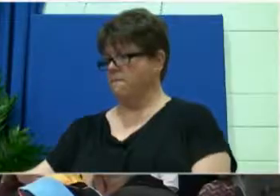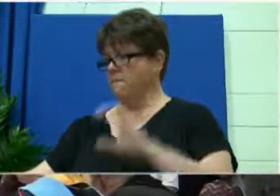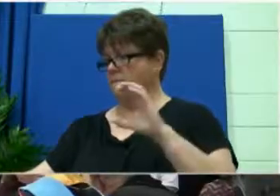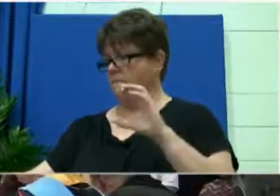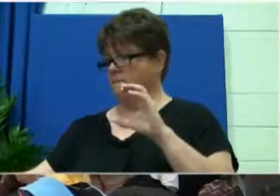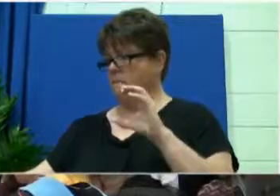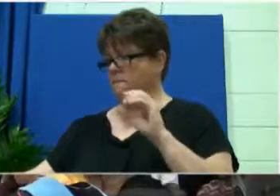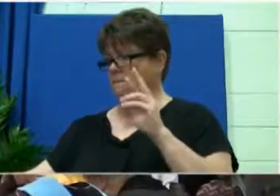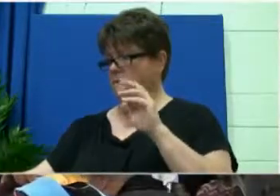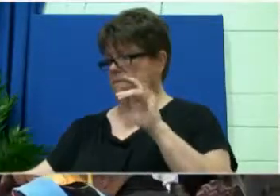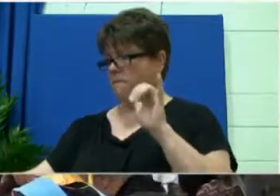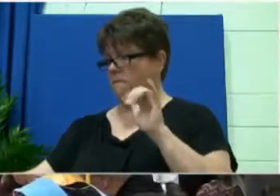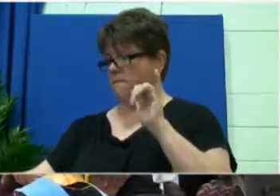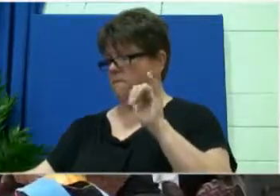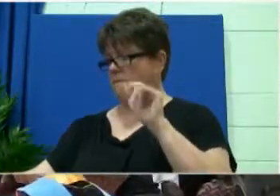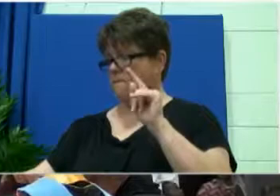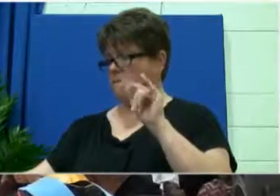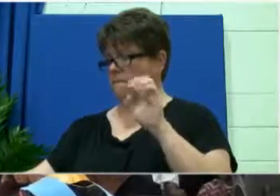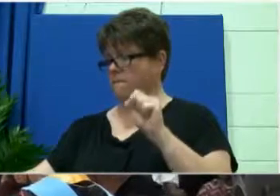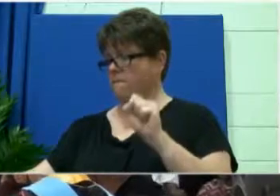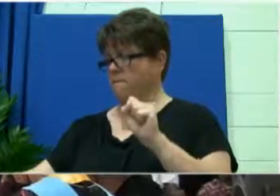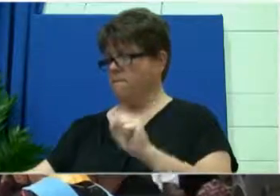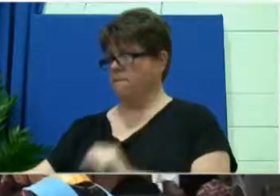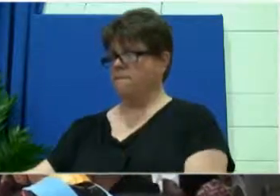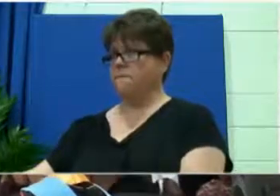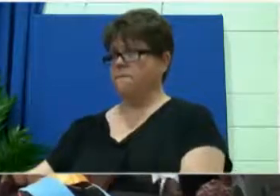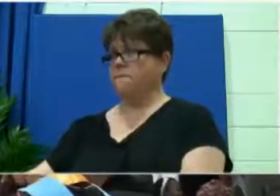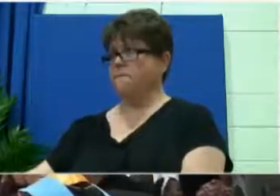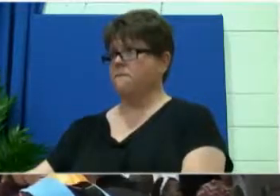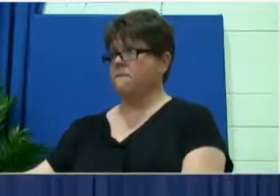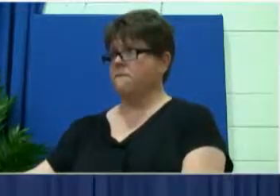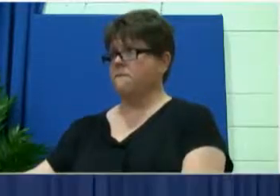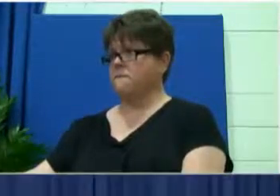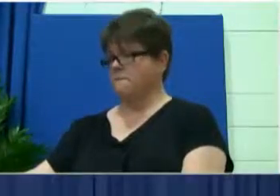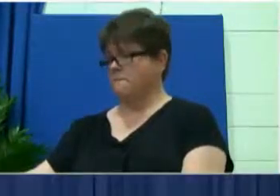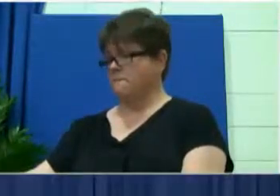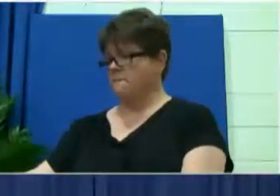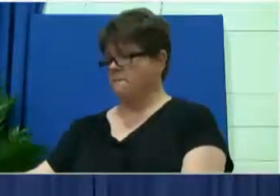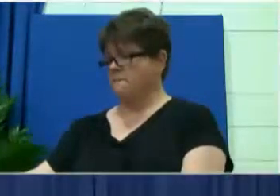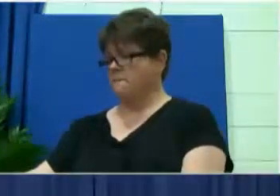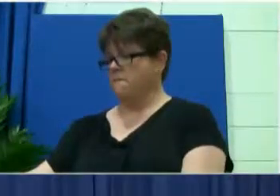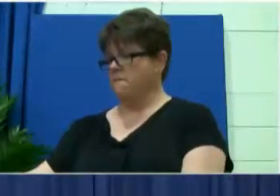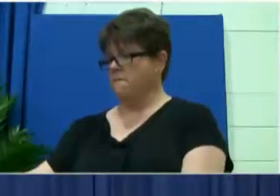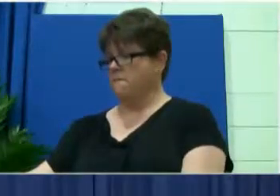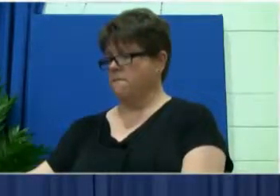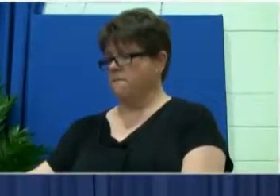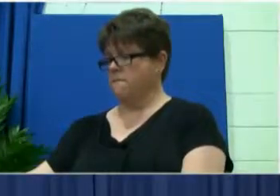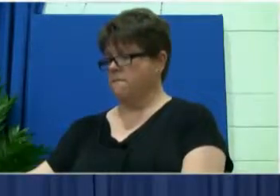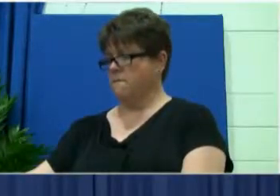Courtney Michelle Yates, cum laude, Associate in Applied Science, Radiologic Technology.